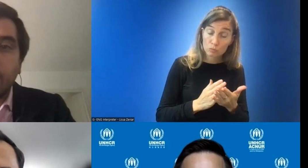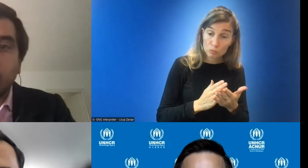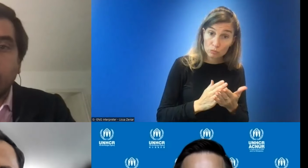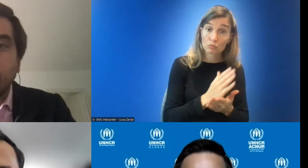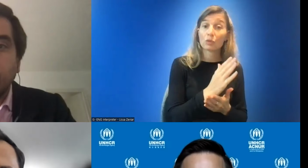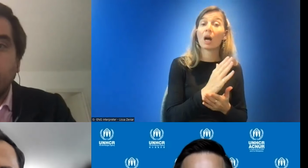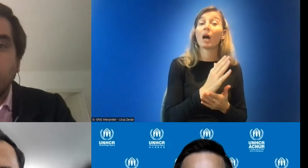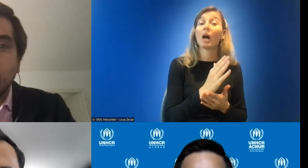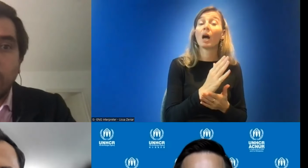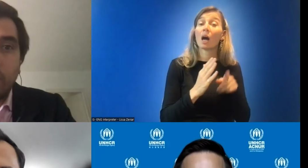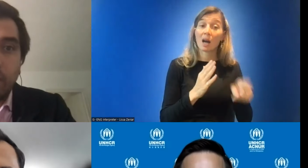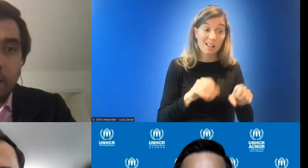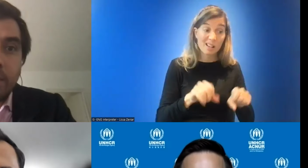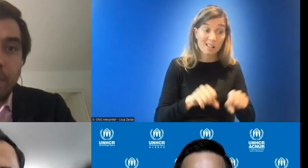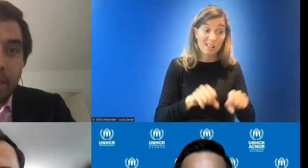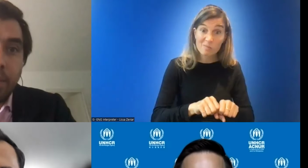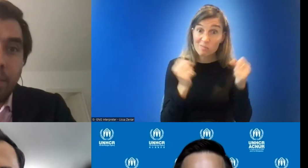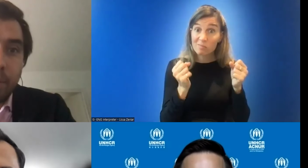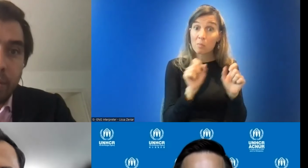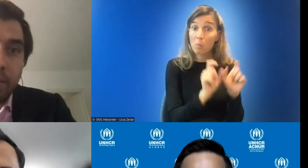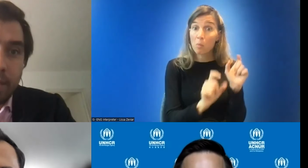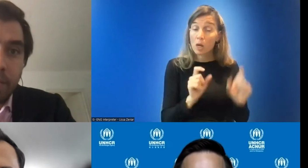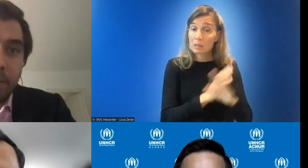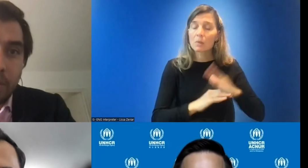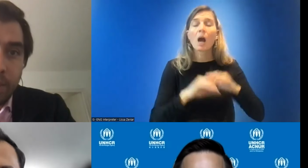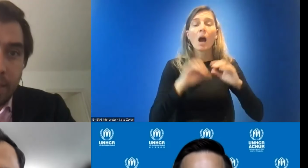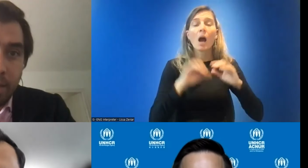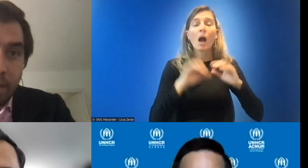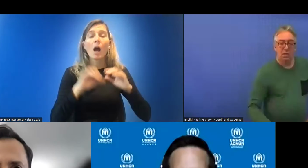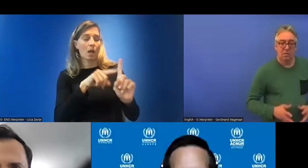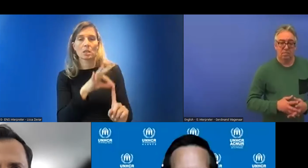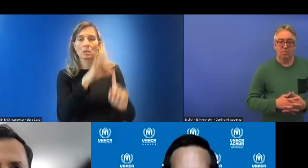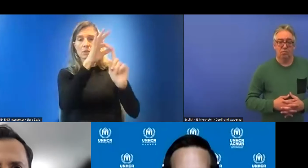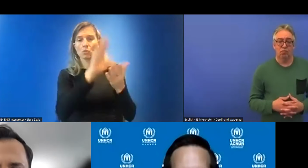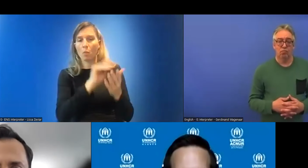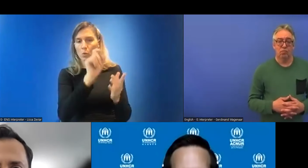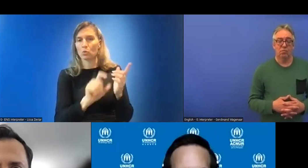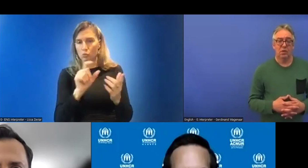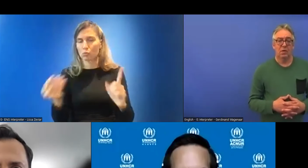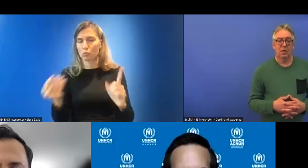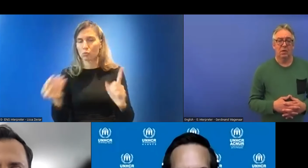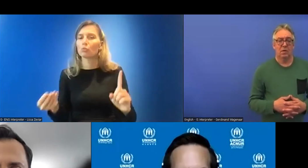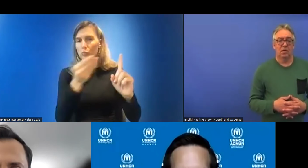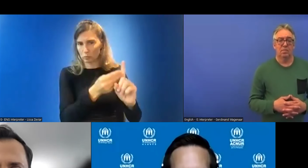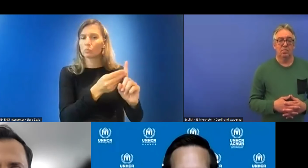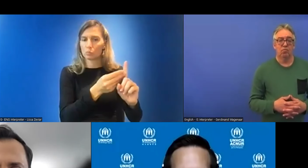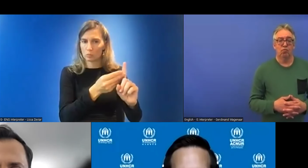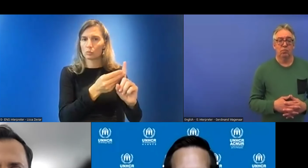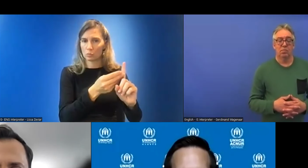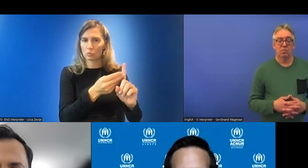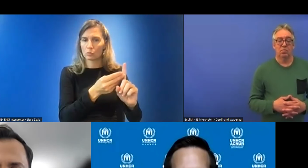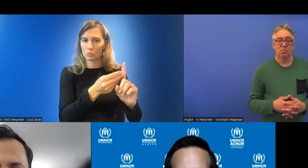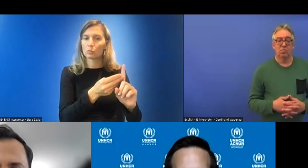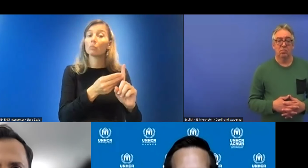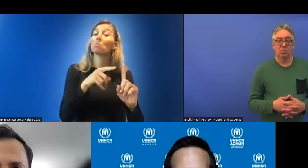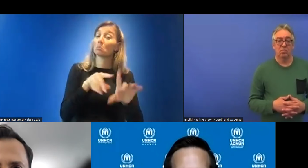as persons with disabilities to the special rapporteur on the rights of persons with disabilities, who, once decided to take the